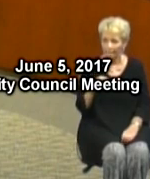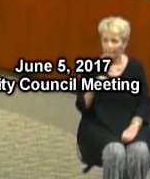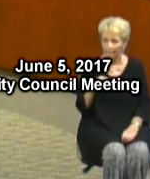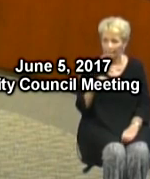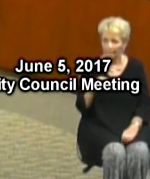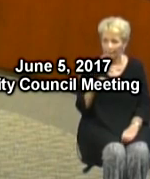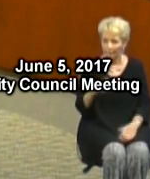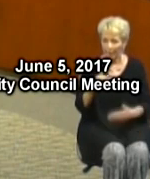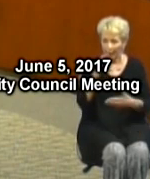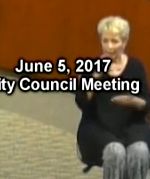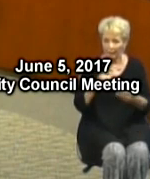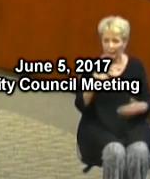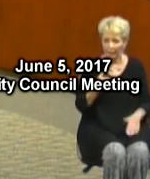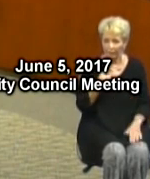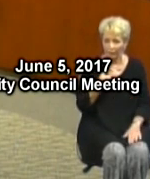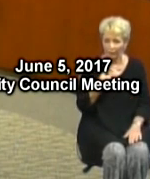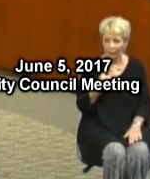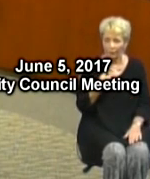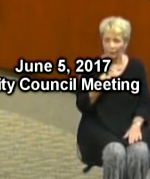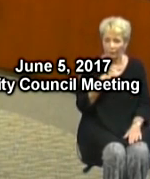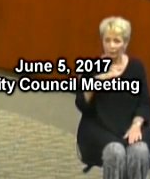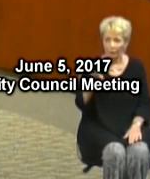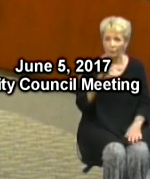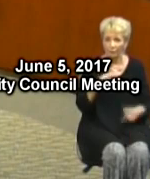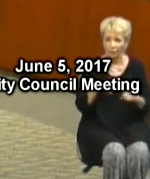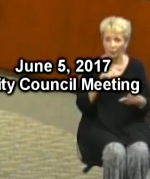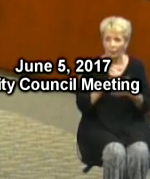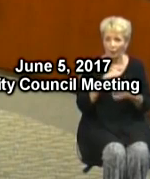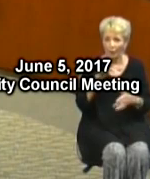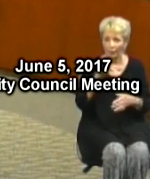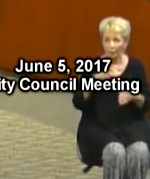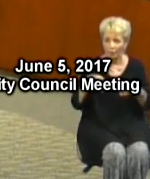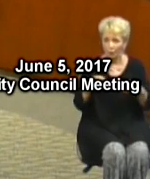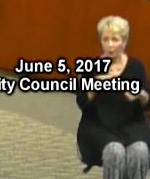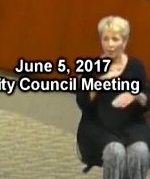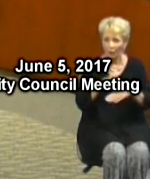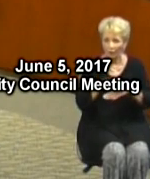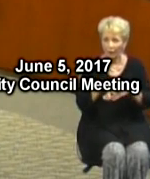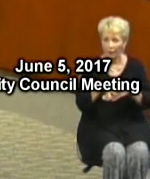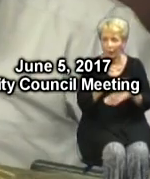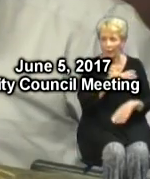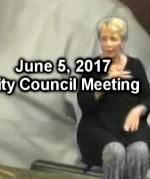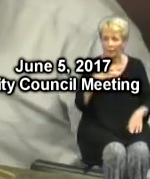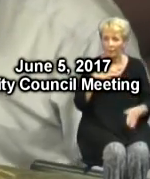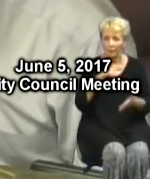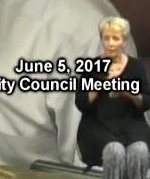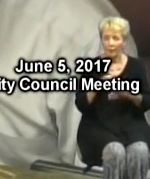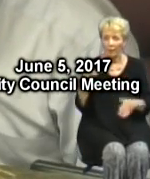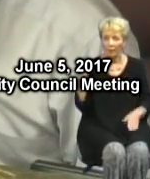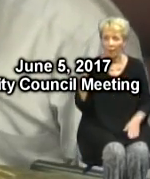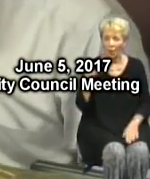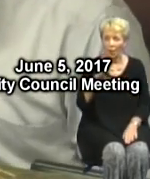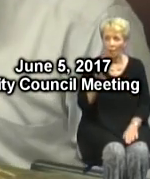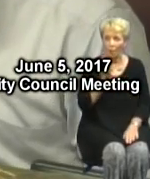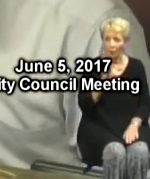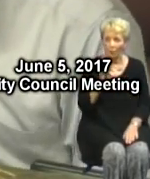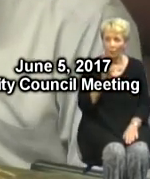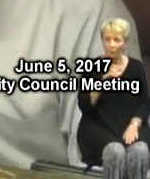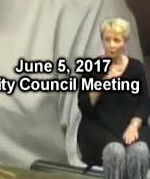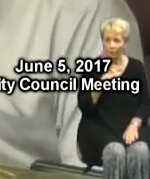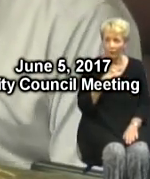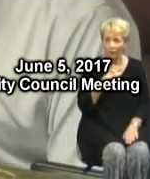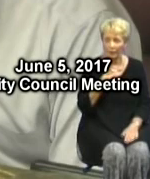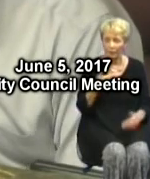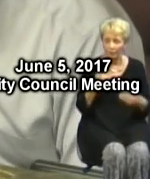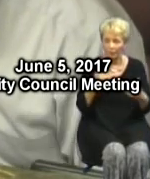2020. Next, we have a consideration for appointments to the Main Street Advisory Commission. This is a mayoral appointment, and I